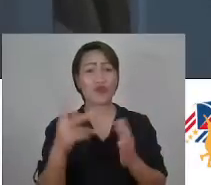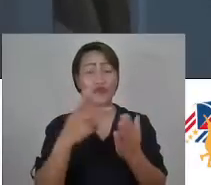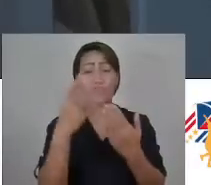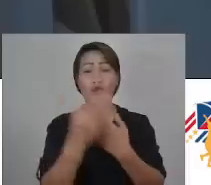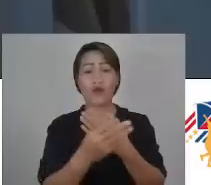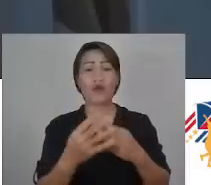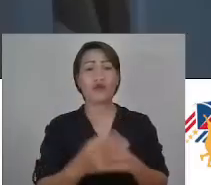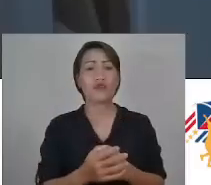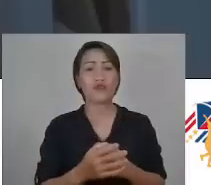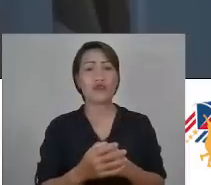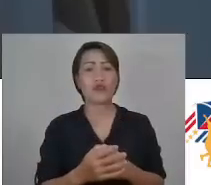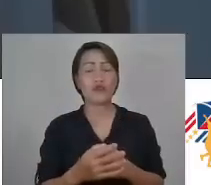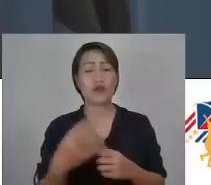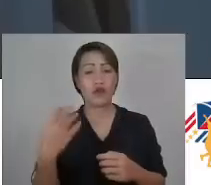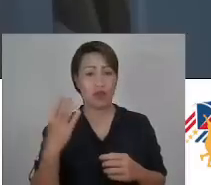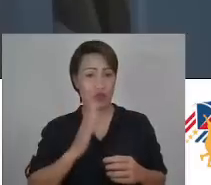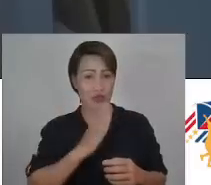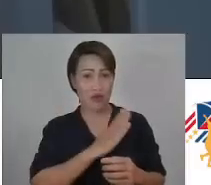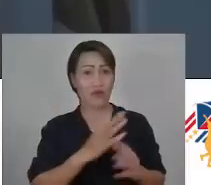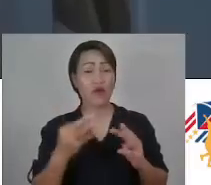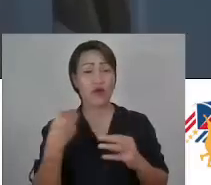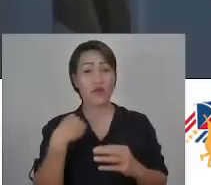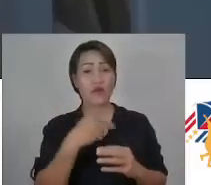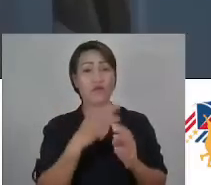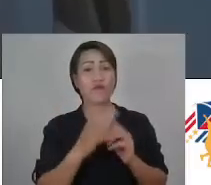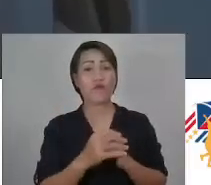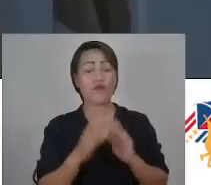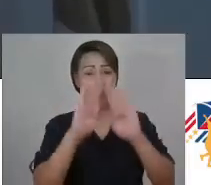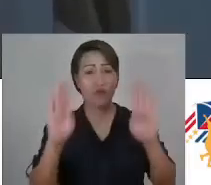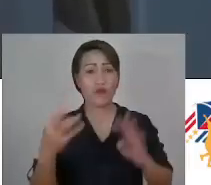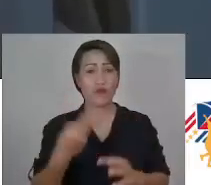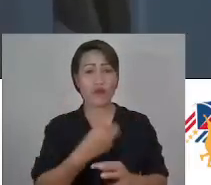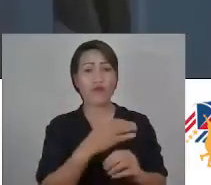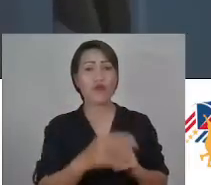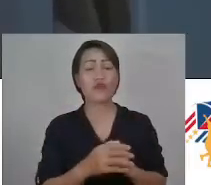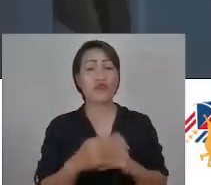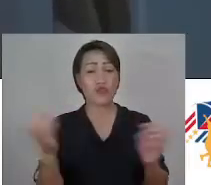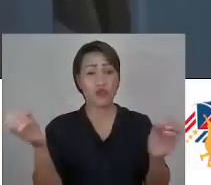member of the Southeast Asia Ministers of Education Office,